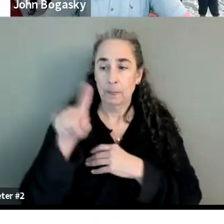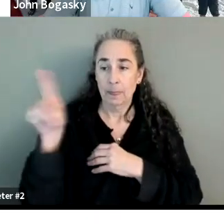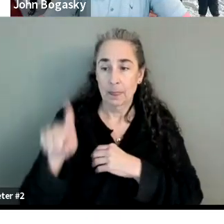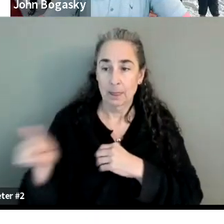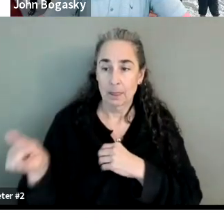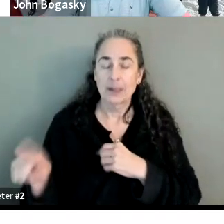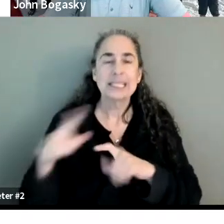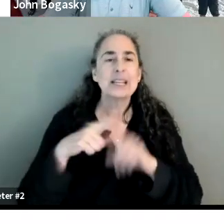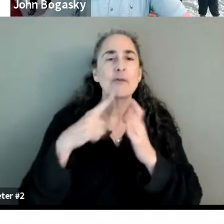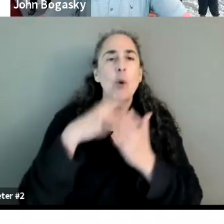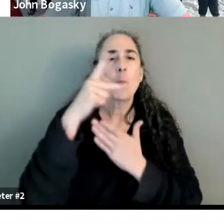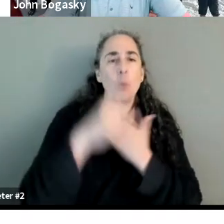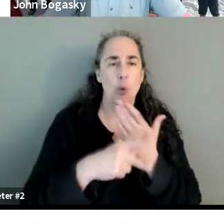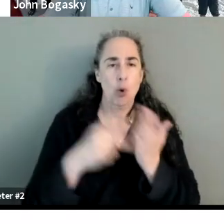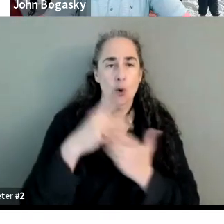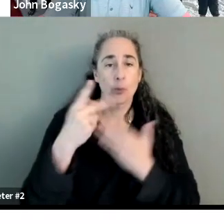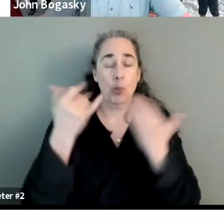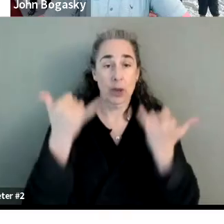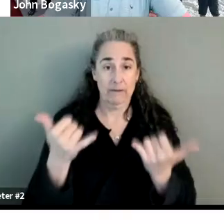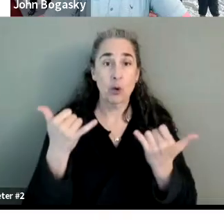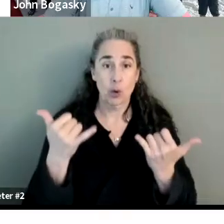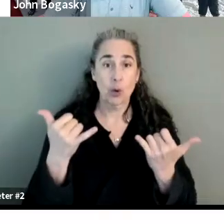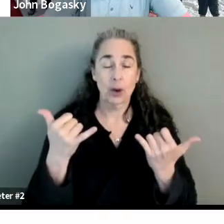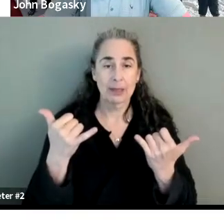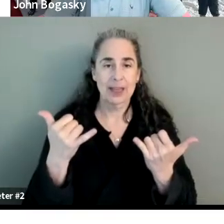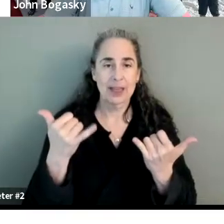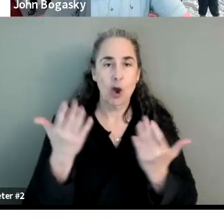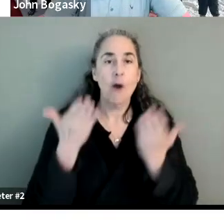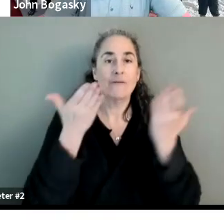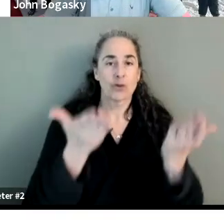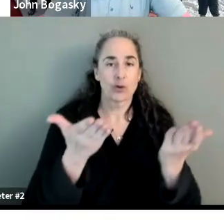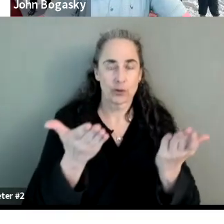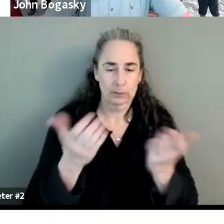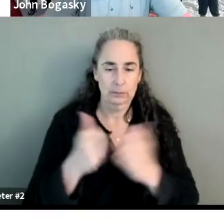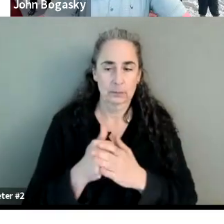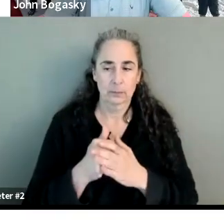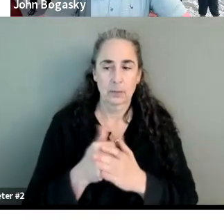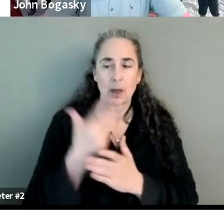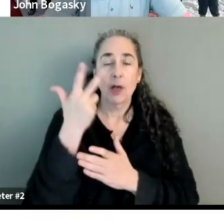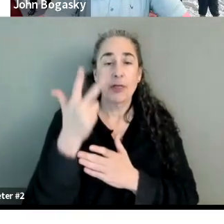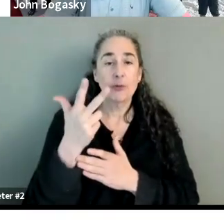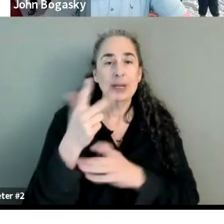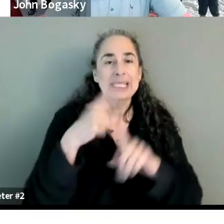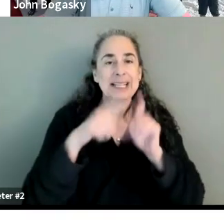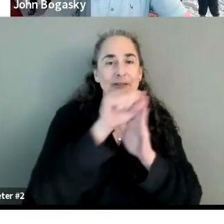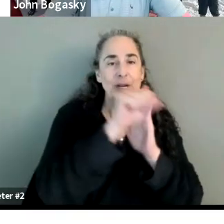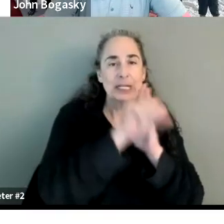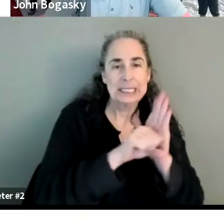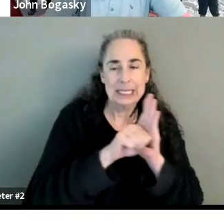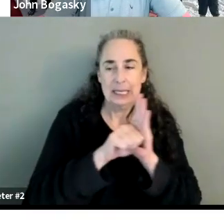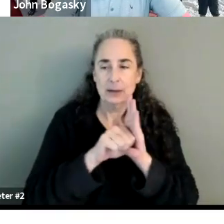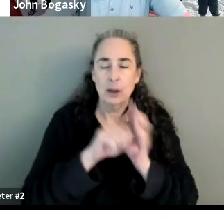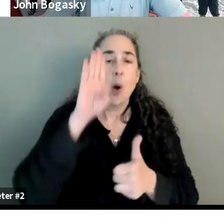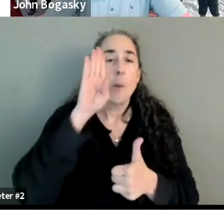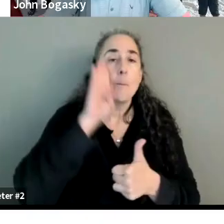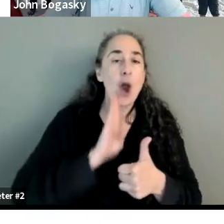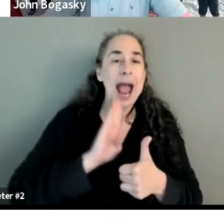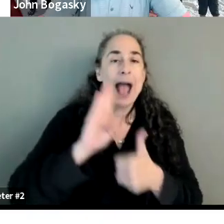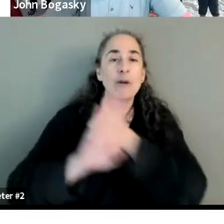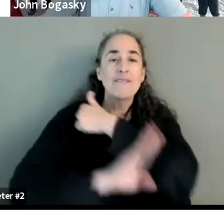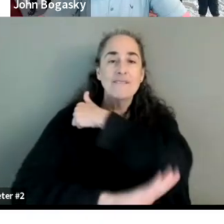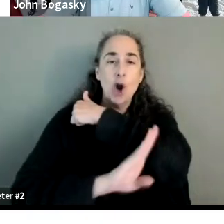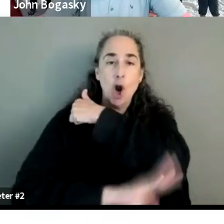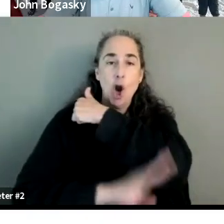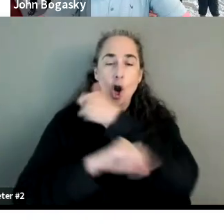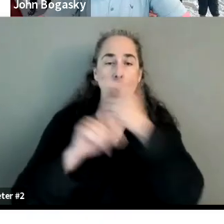These are the programs that we are currently offering. There are 3 seasons. Brown is the fall season,